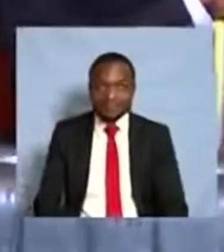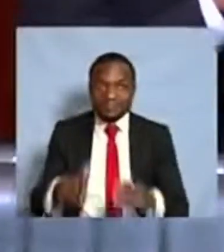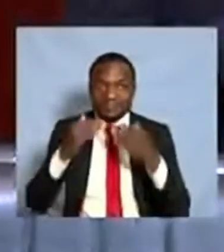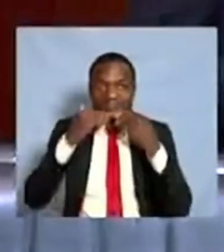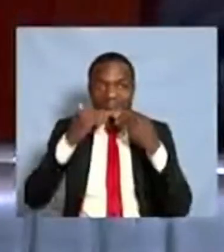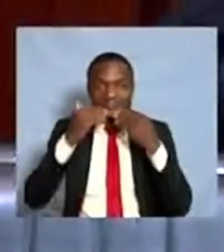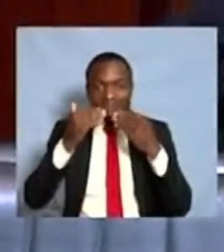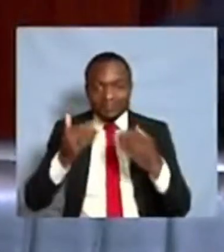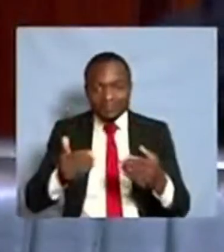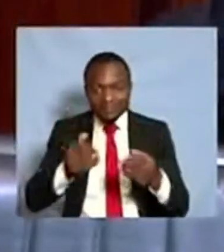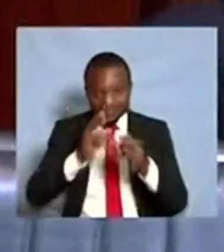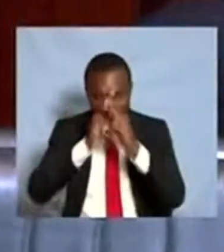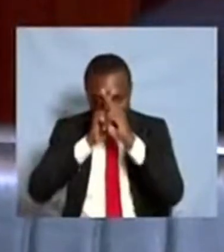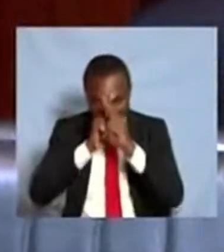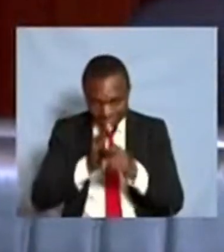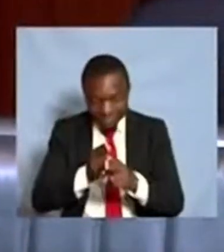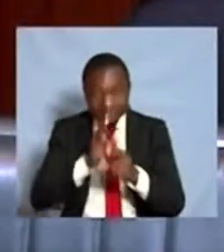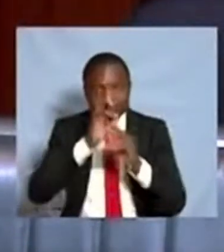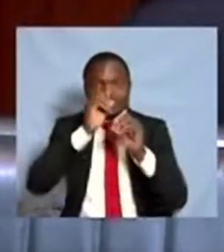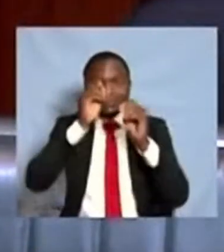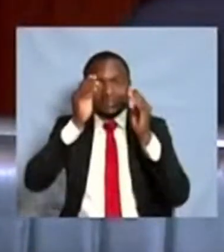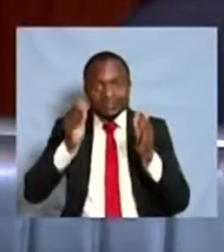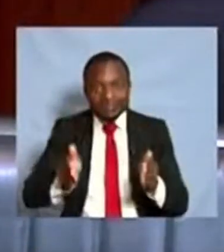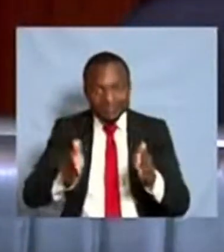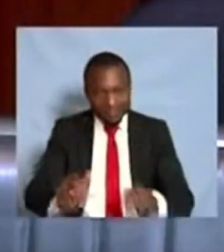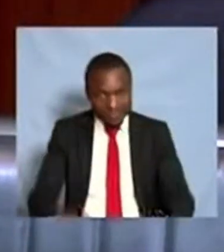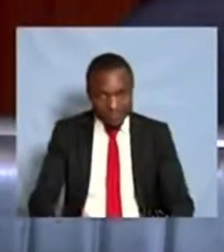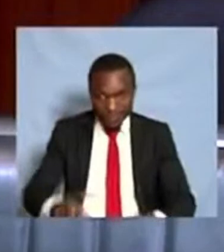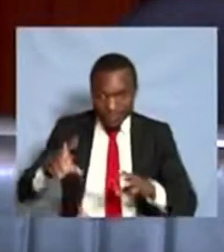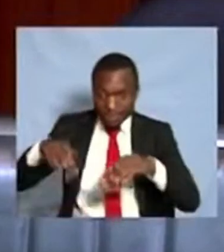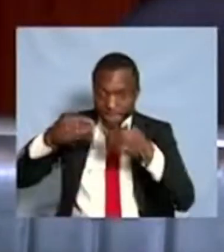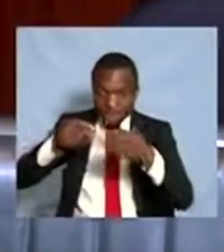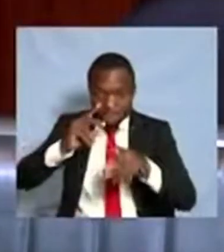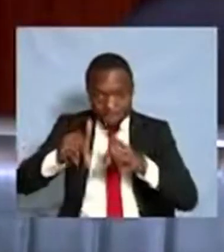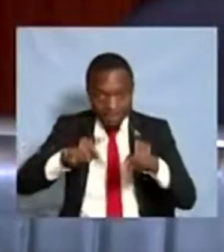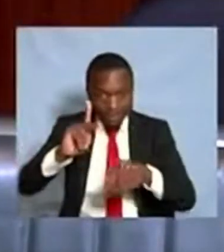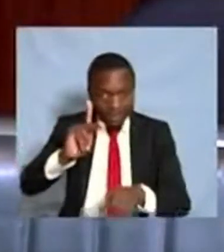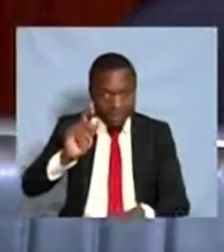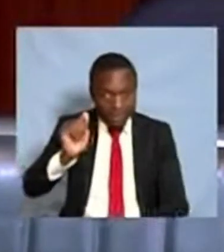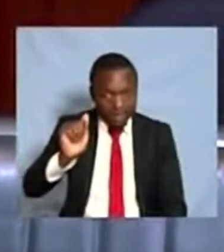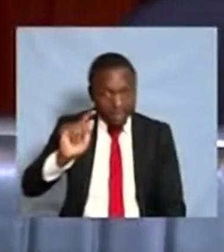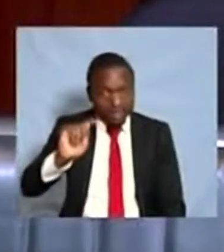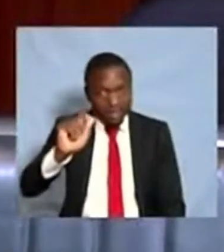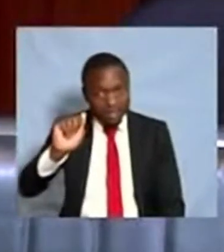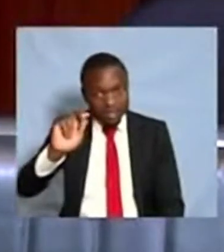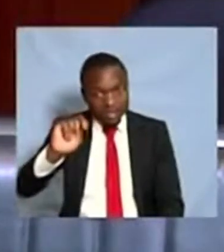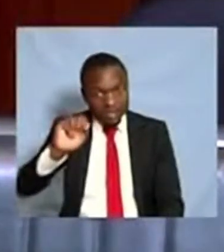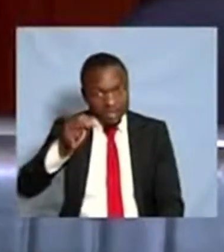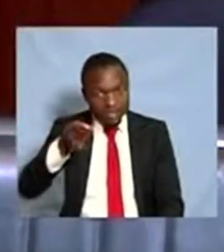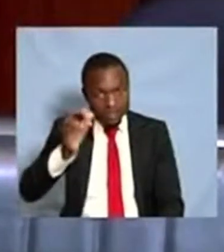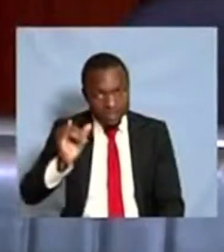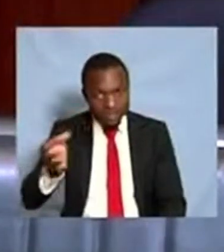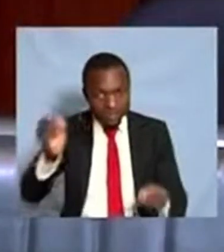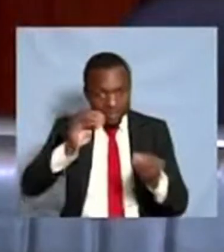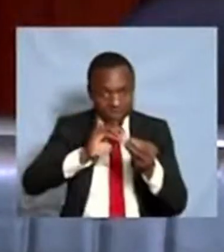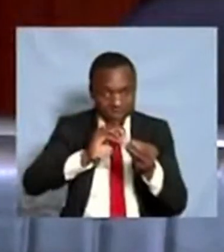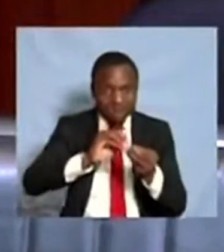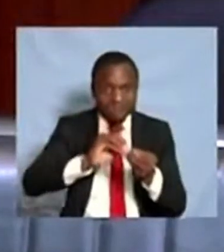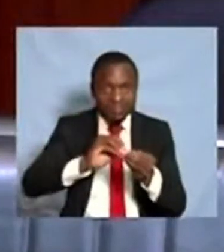Thank you very much, Mr. Speaker, for giving the people of Kantanshi an opportunity to add a